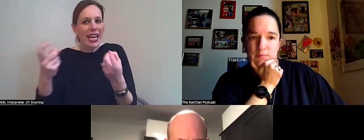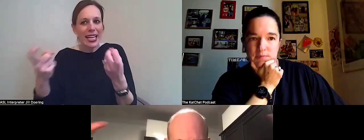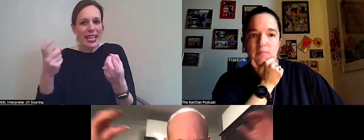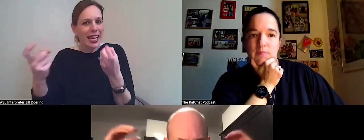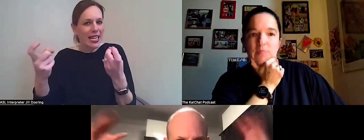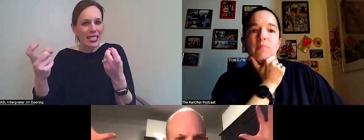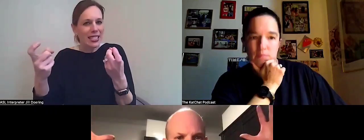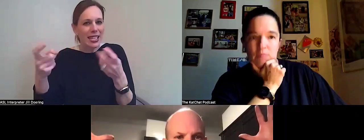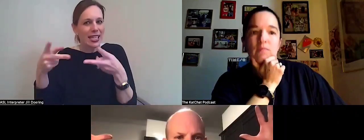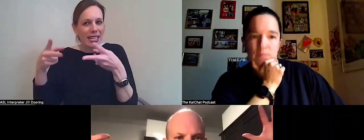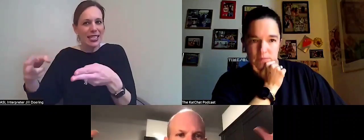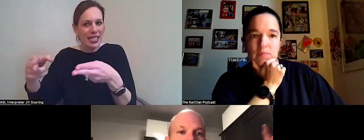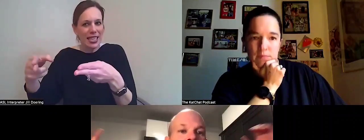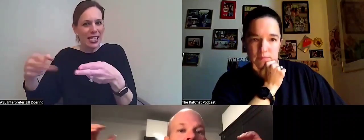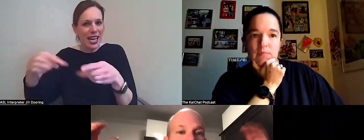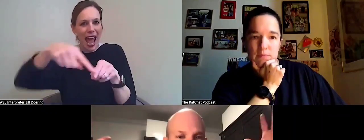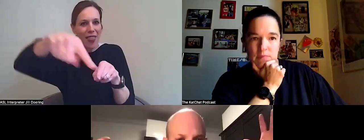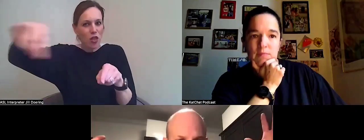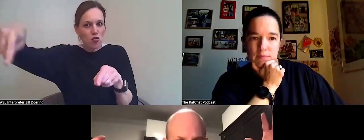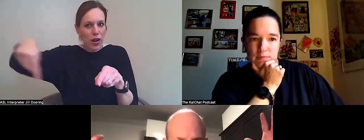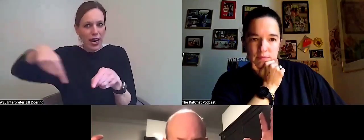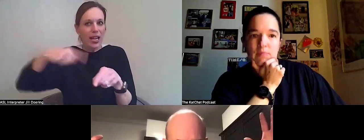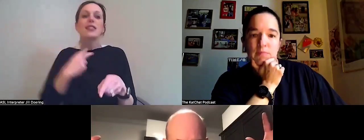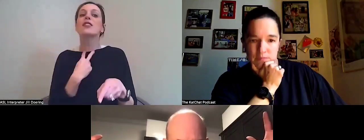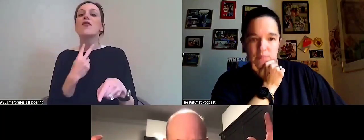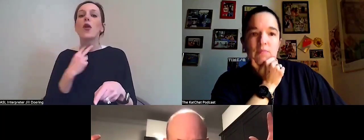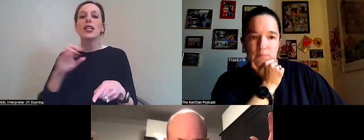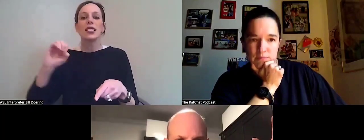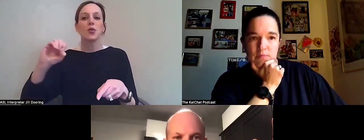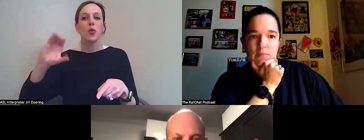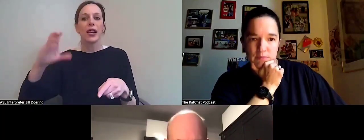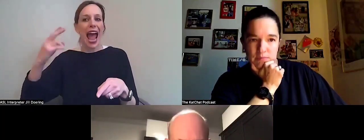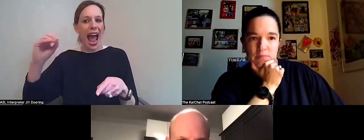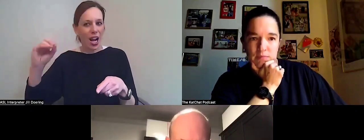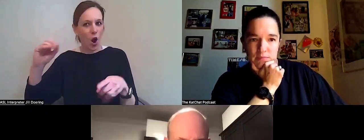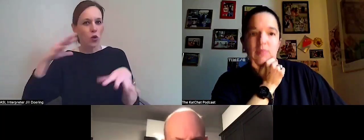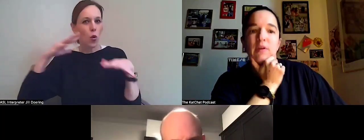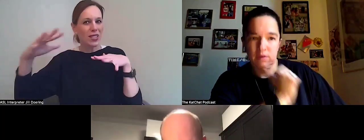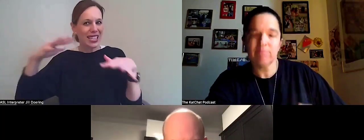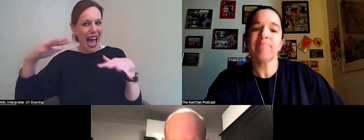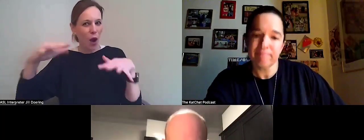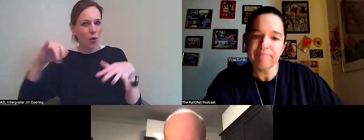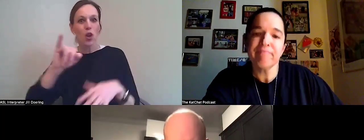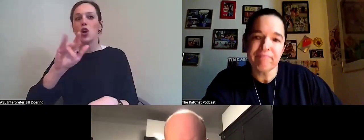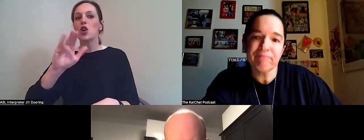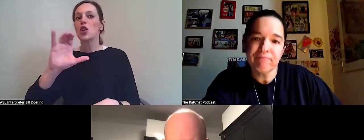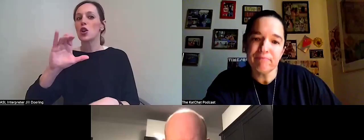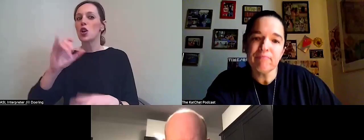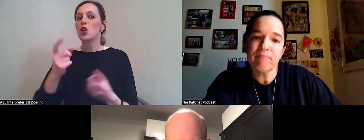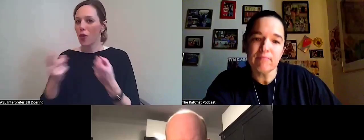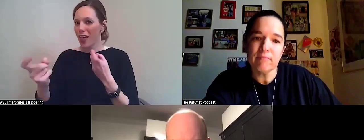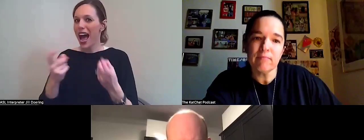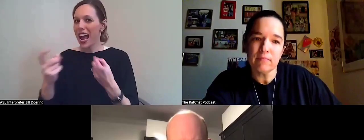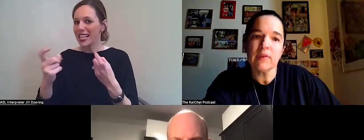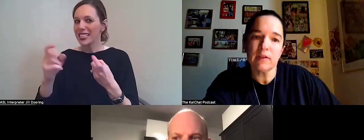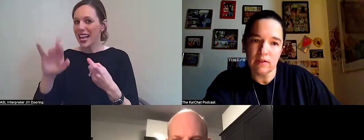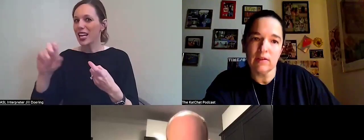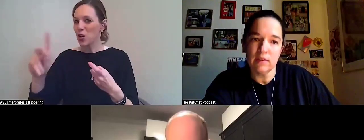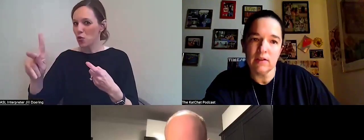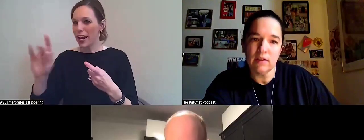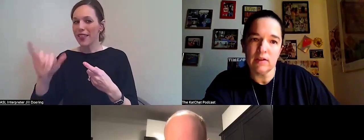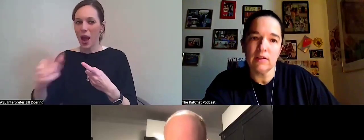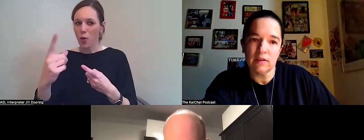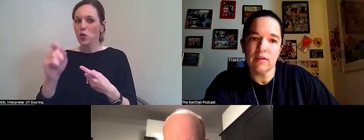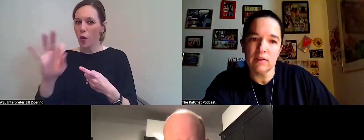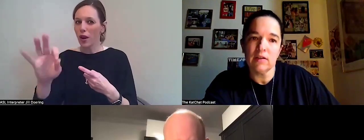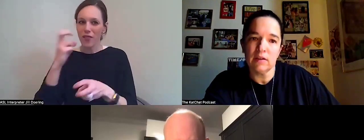because voices echo and it was very loud. So the ice skating rink was probably one of the harder